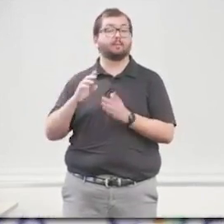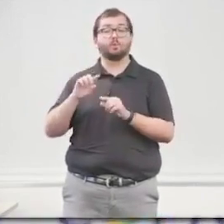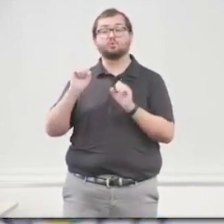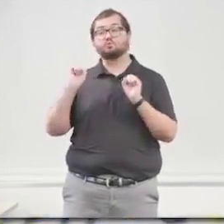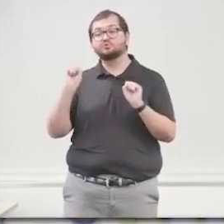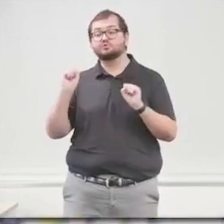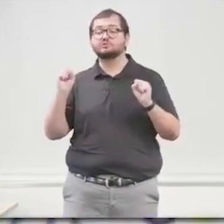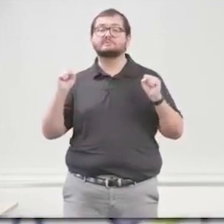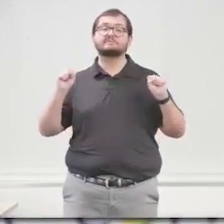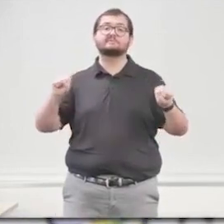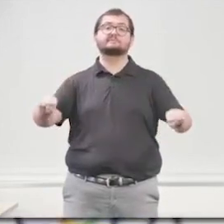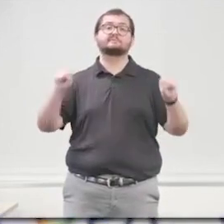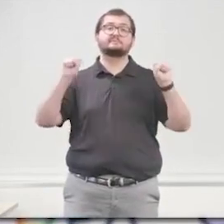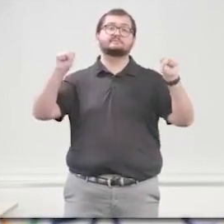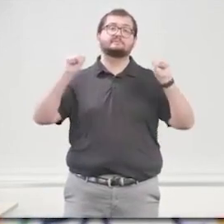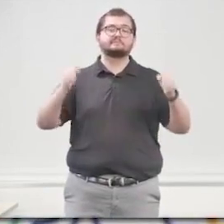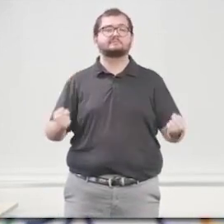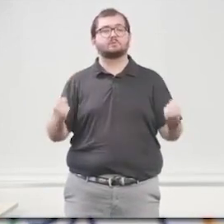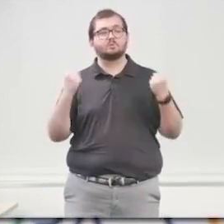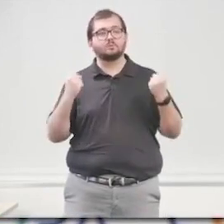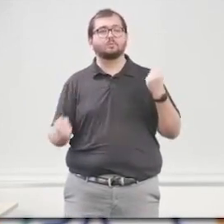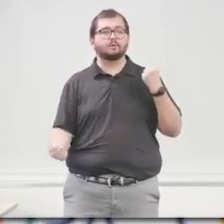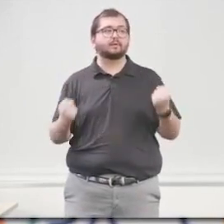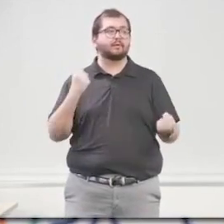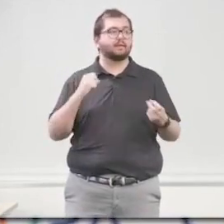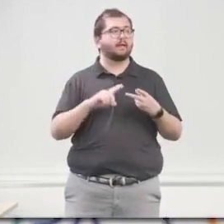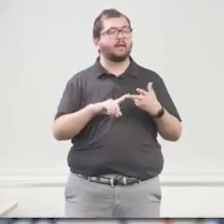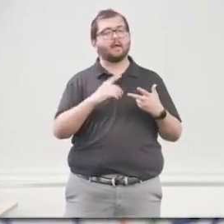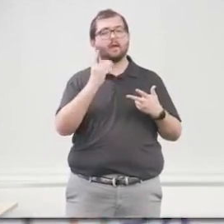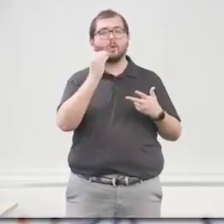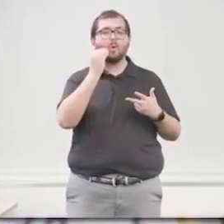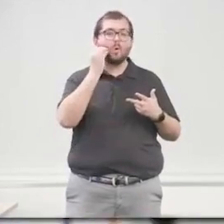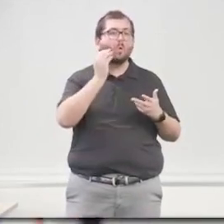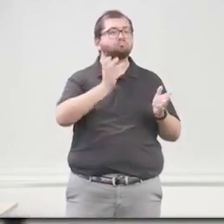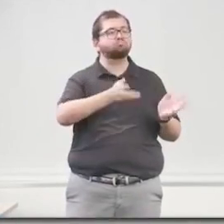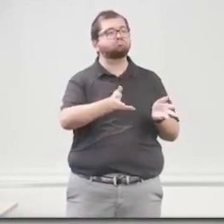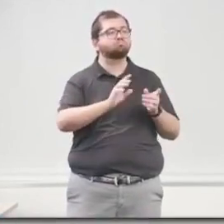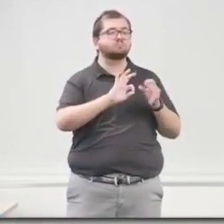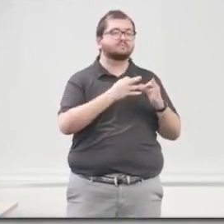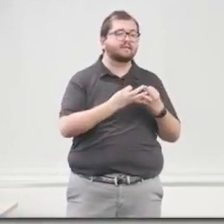working out, when you're at home, when you're having dinner, when you're meeting with friends.